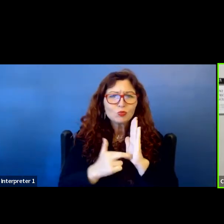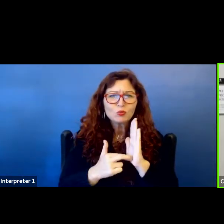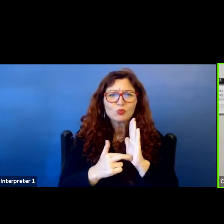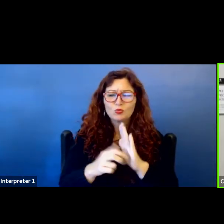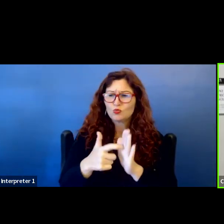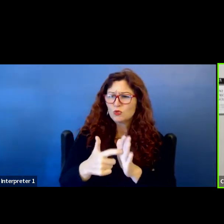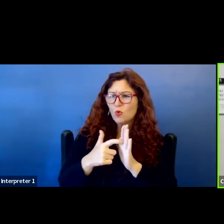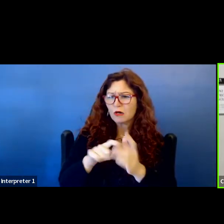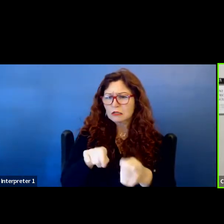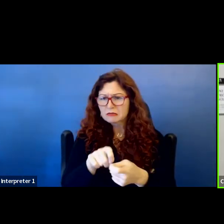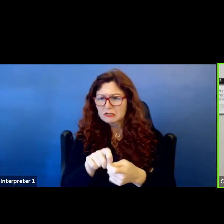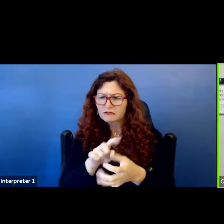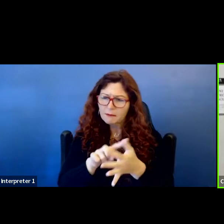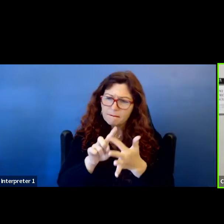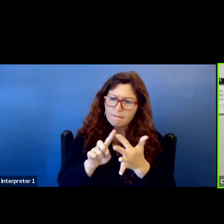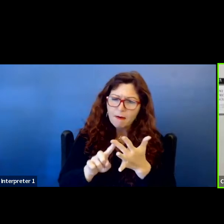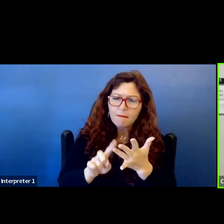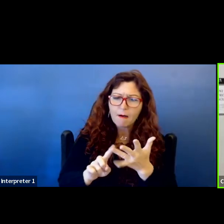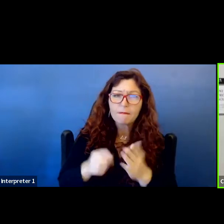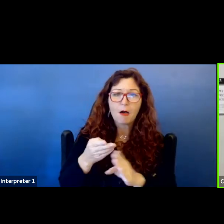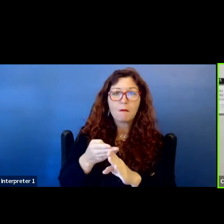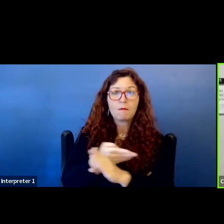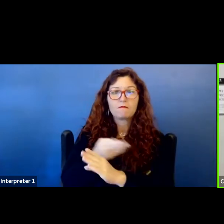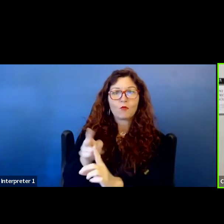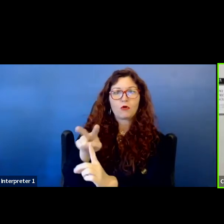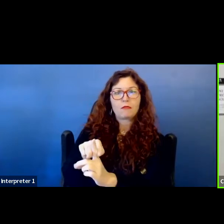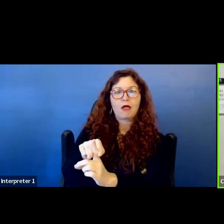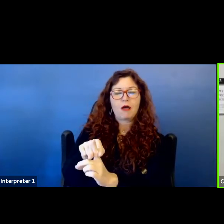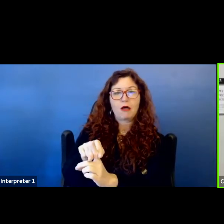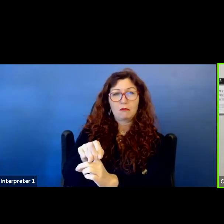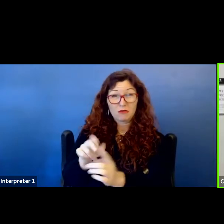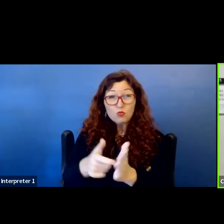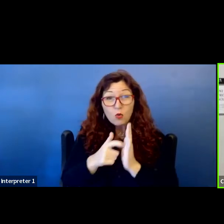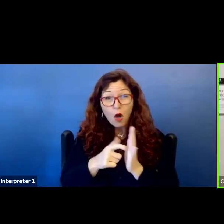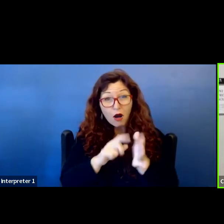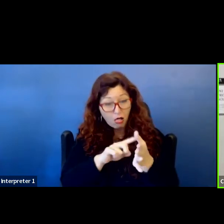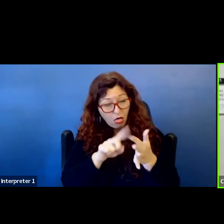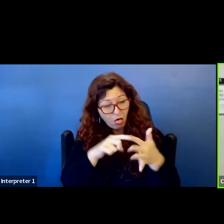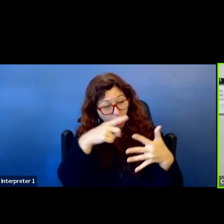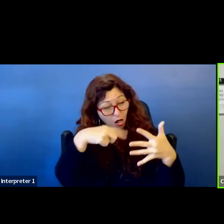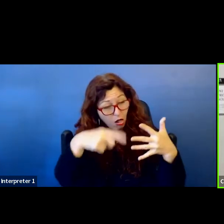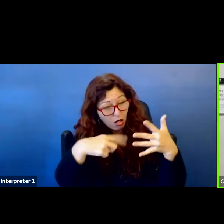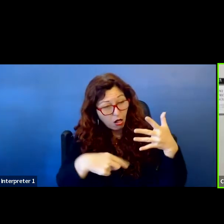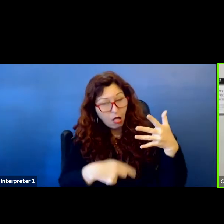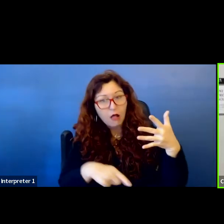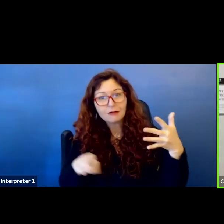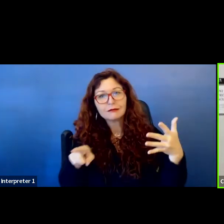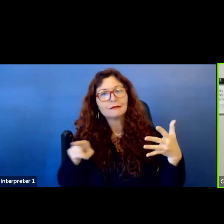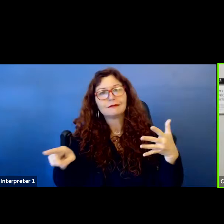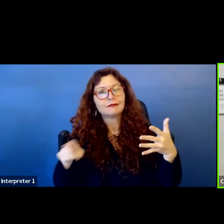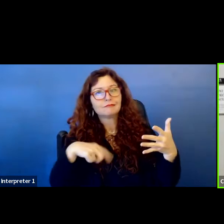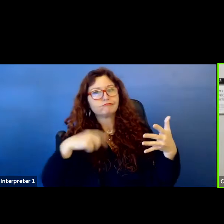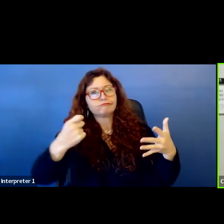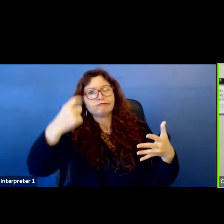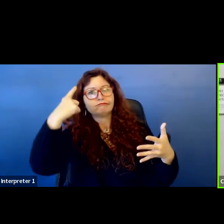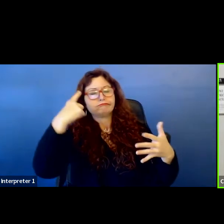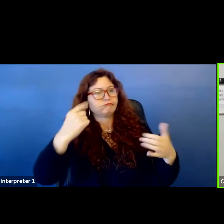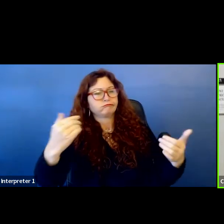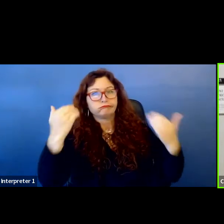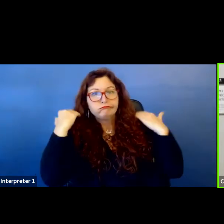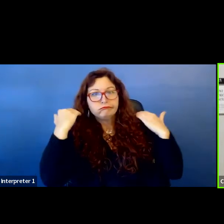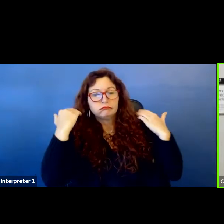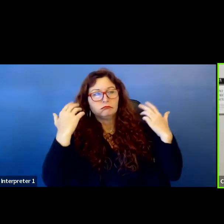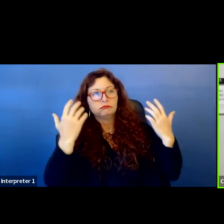people from applying because they don't quite understand the steps needed to apply have somebody mentor them through that process and then some of the